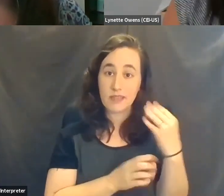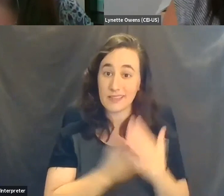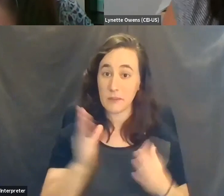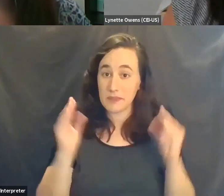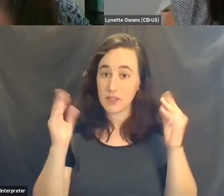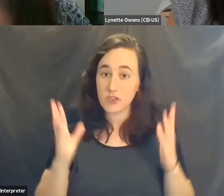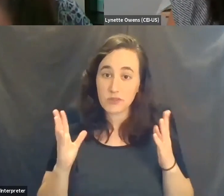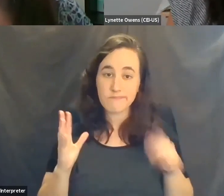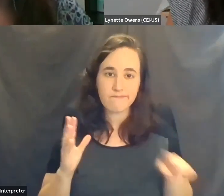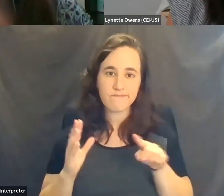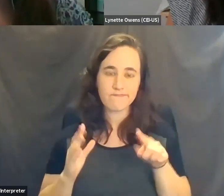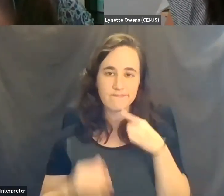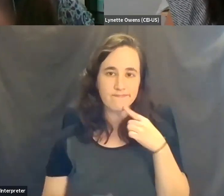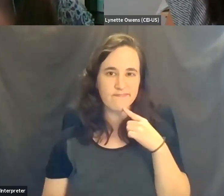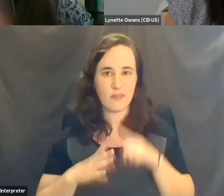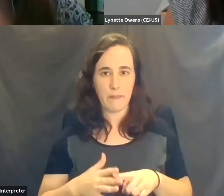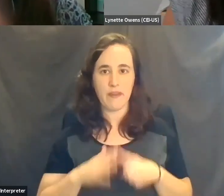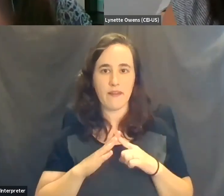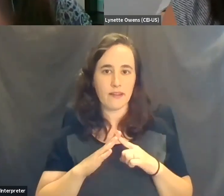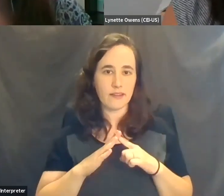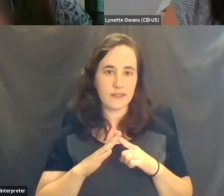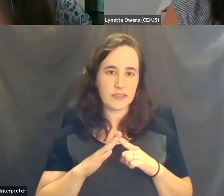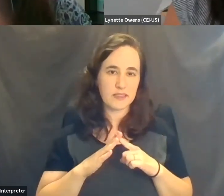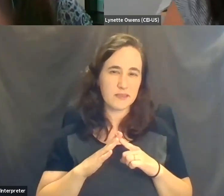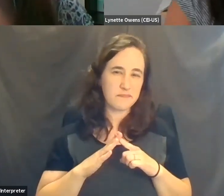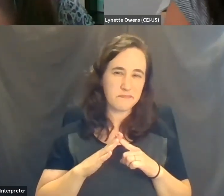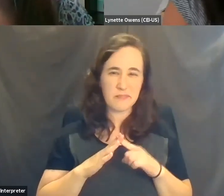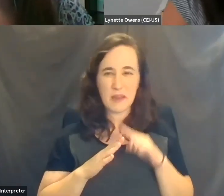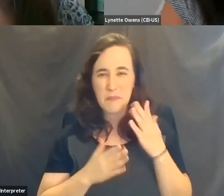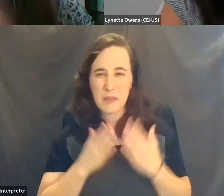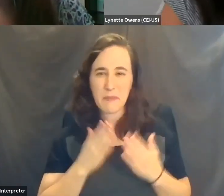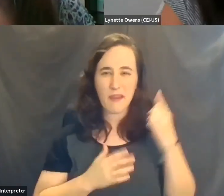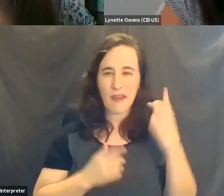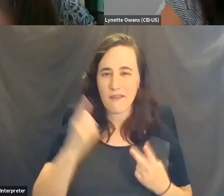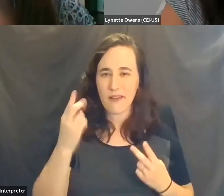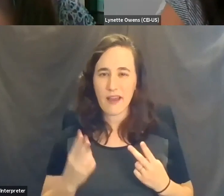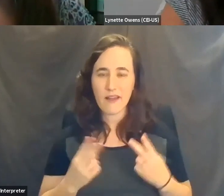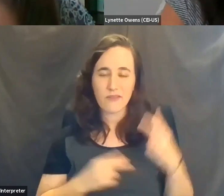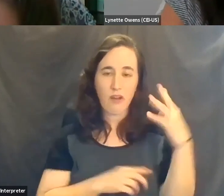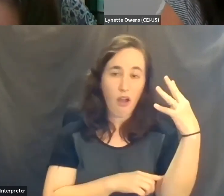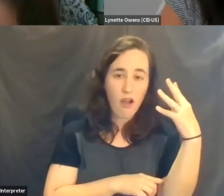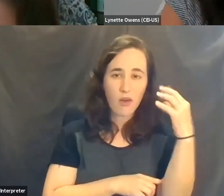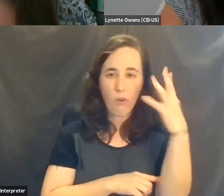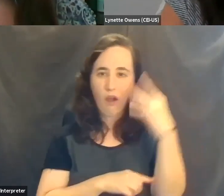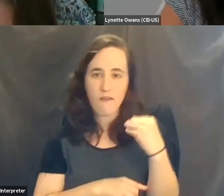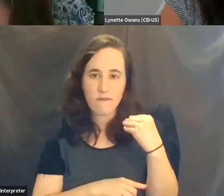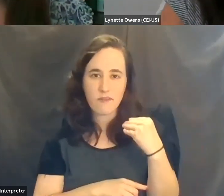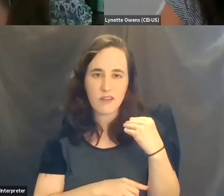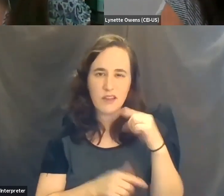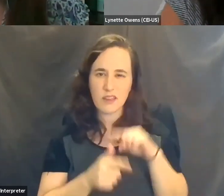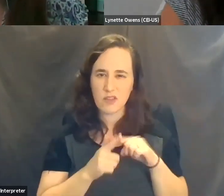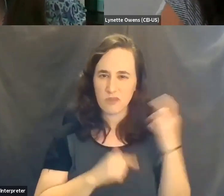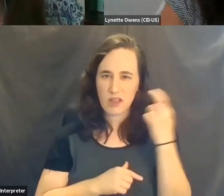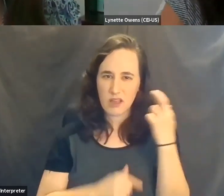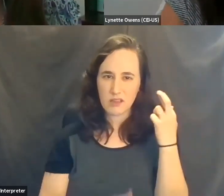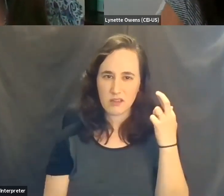at the beginning, even maybe half of students had their cameras on, but then as it became clear,